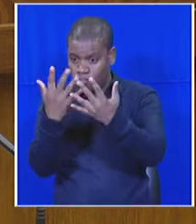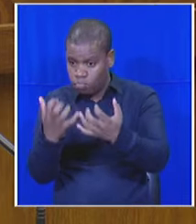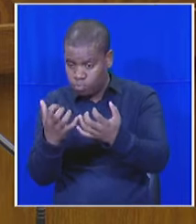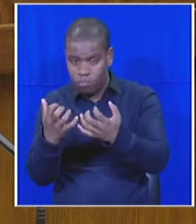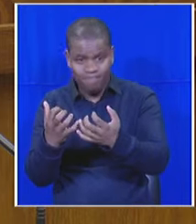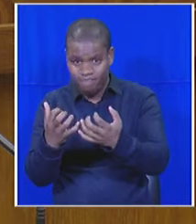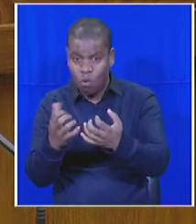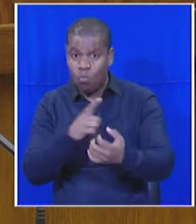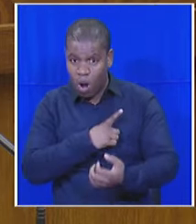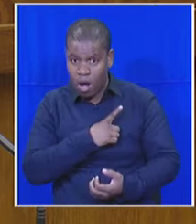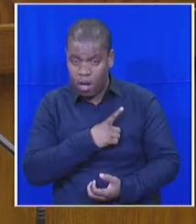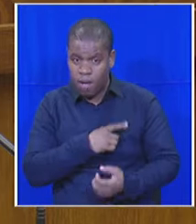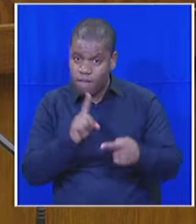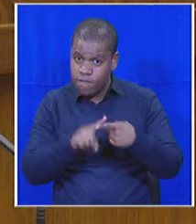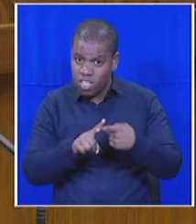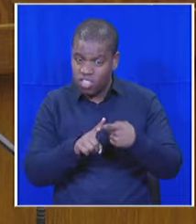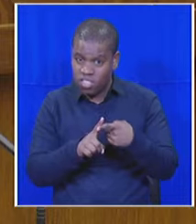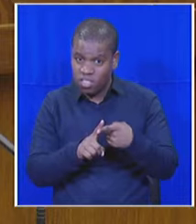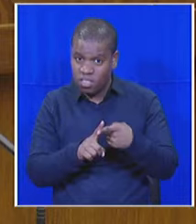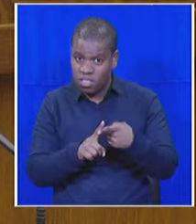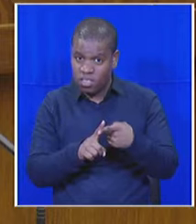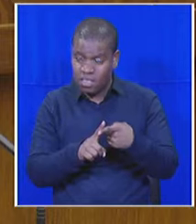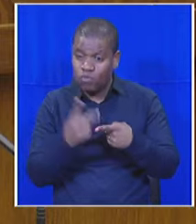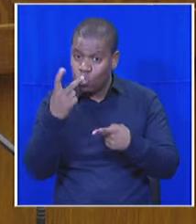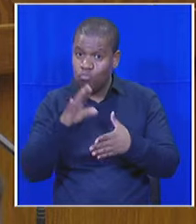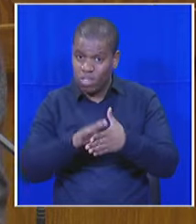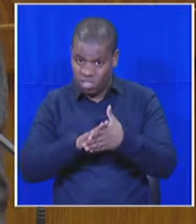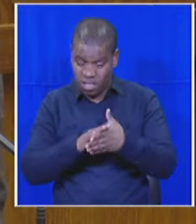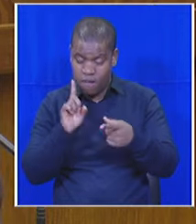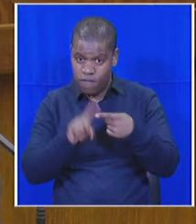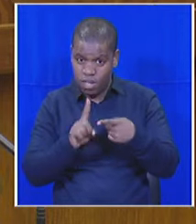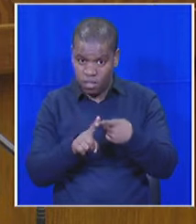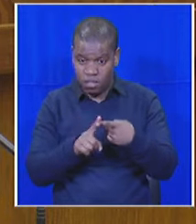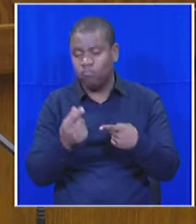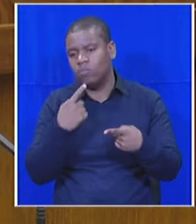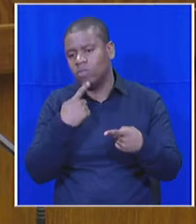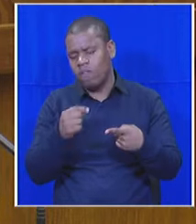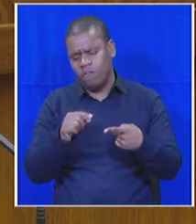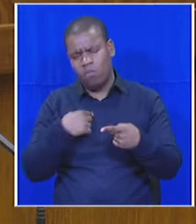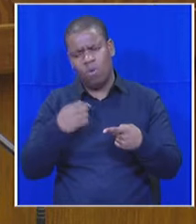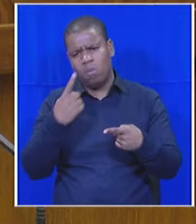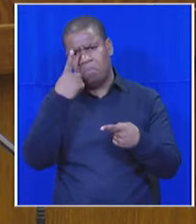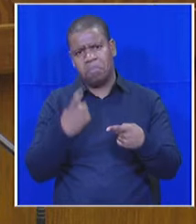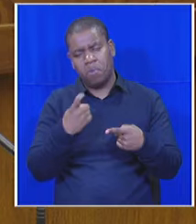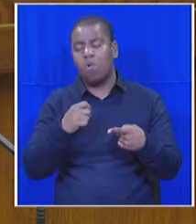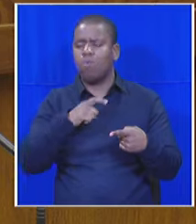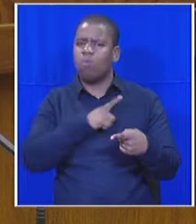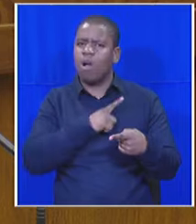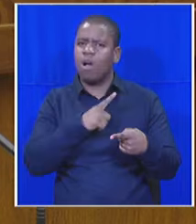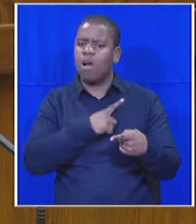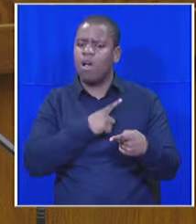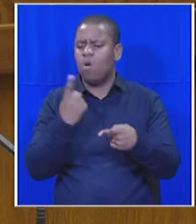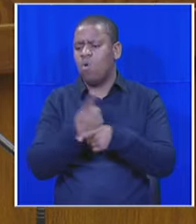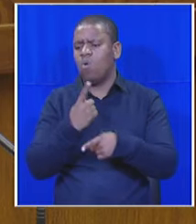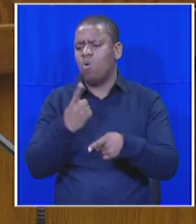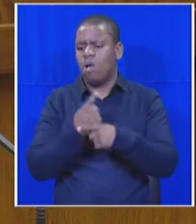reasons. Okokuqala, sizibuze ukuthi ingabe le budget izosiza yini ukwandisa ukuphepha